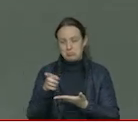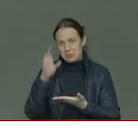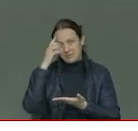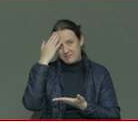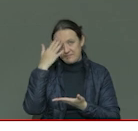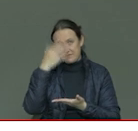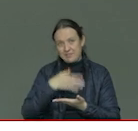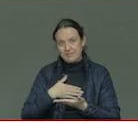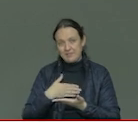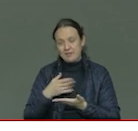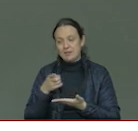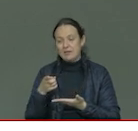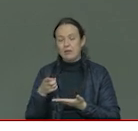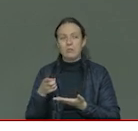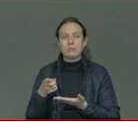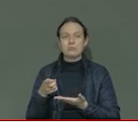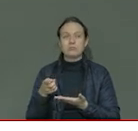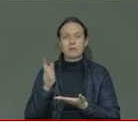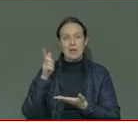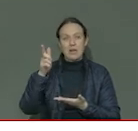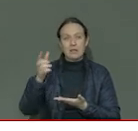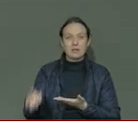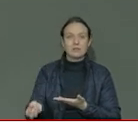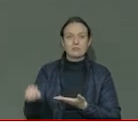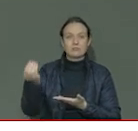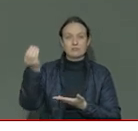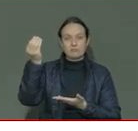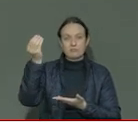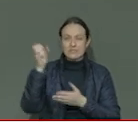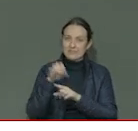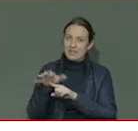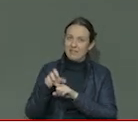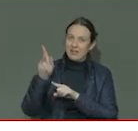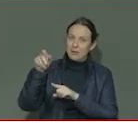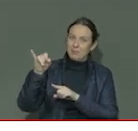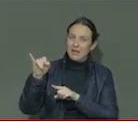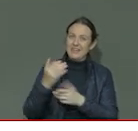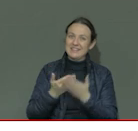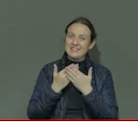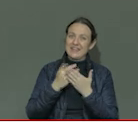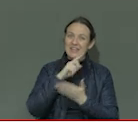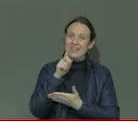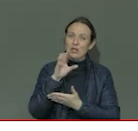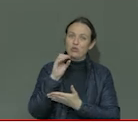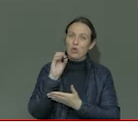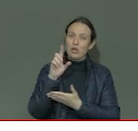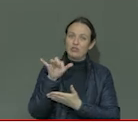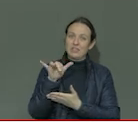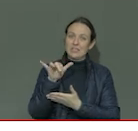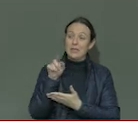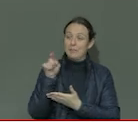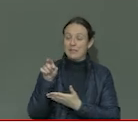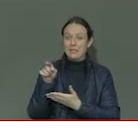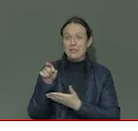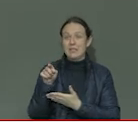inspires Pi later as an adult to study zoology. He's an active communist. You know, communists do not believe